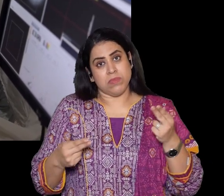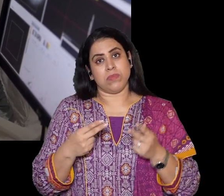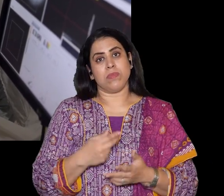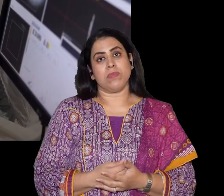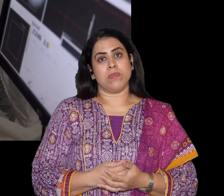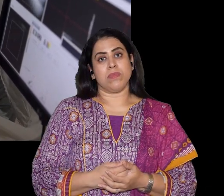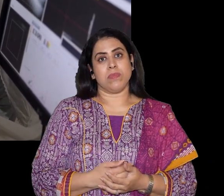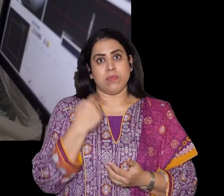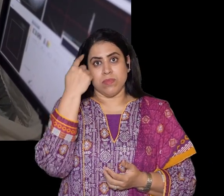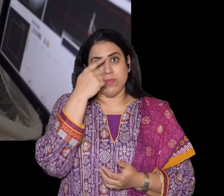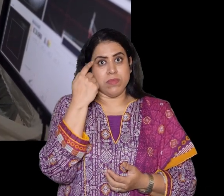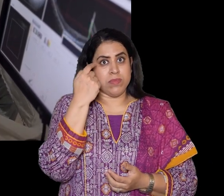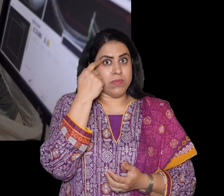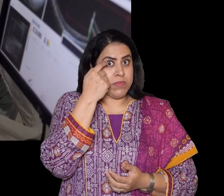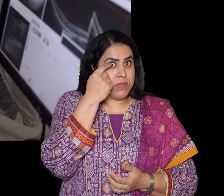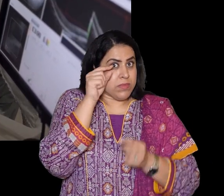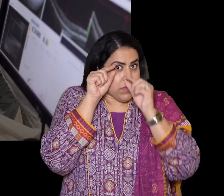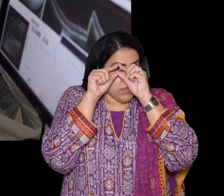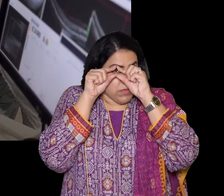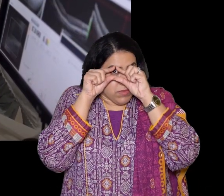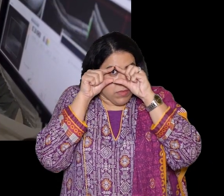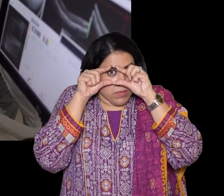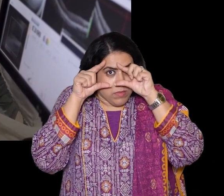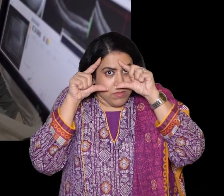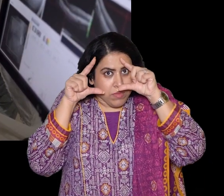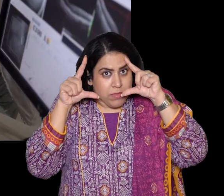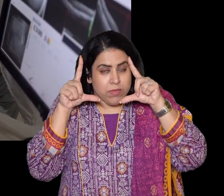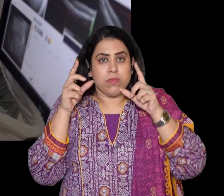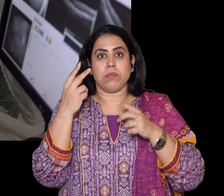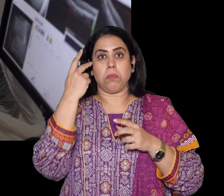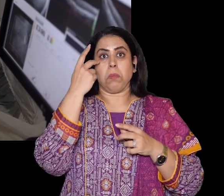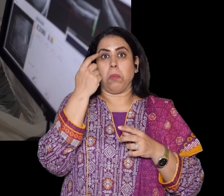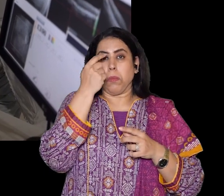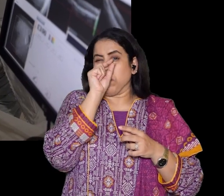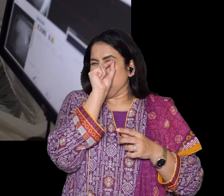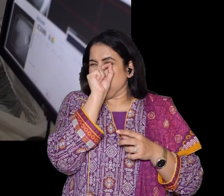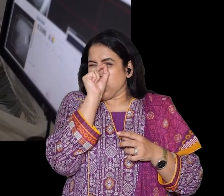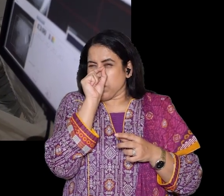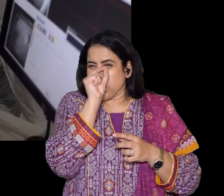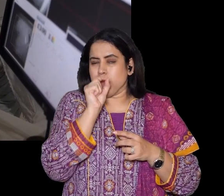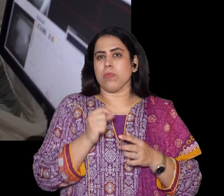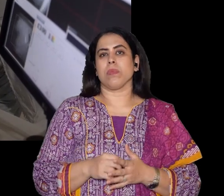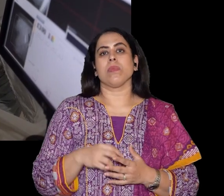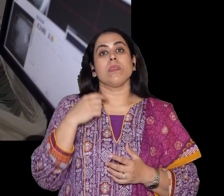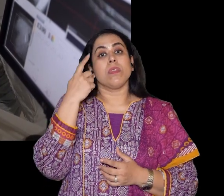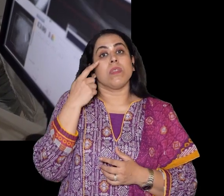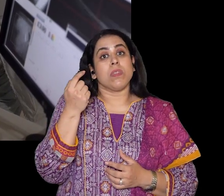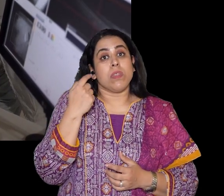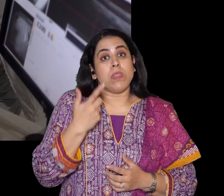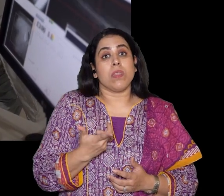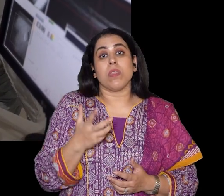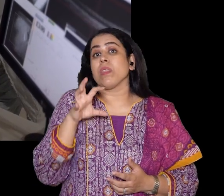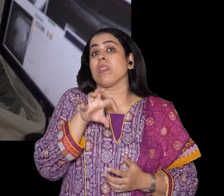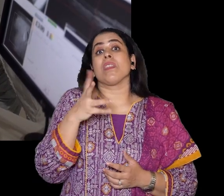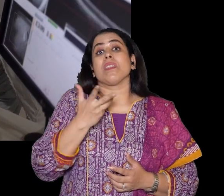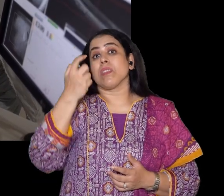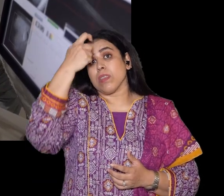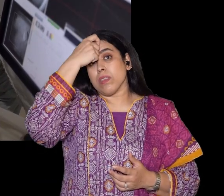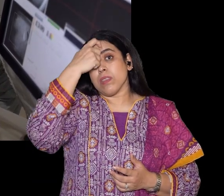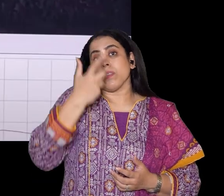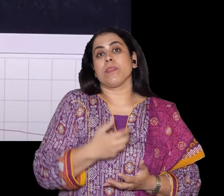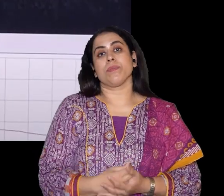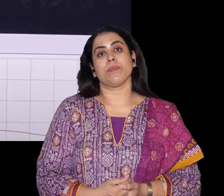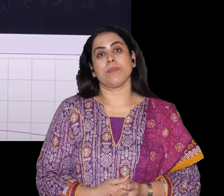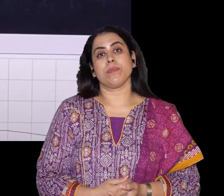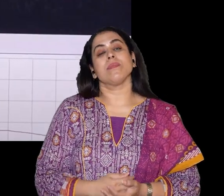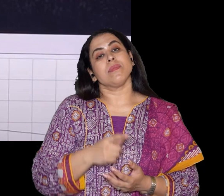and detailed image of the retina, looking at each and every cell layer and identifying where